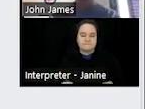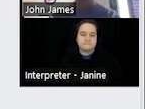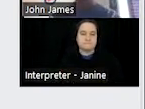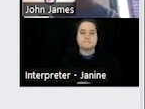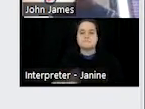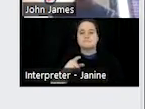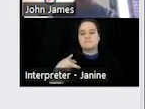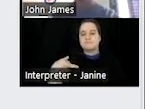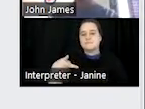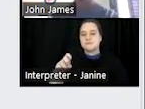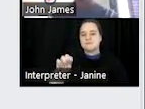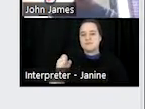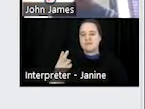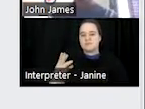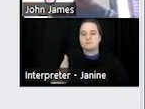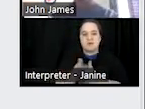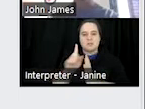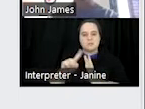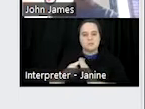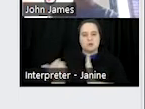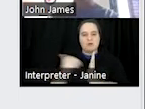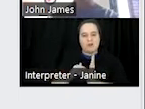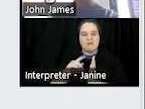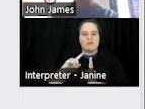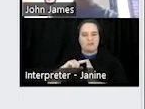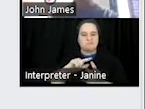Peach, I'm going to have you start again on this one and we'll go in the same order.